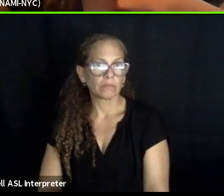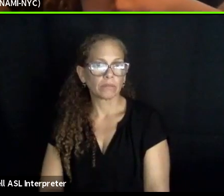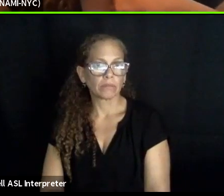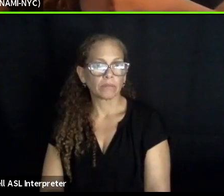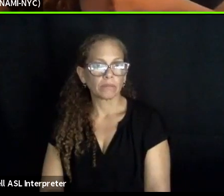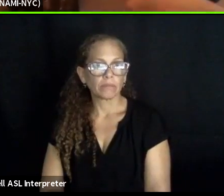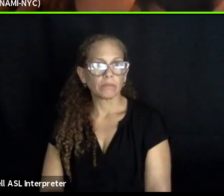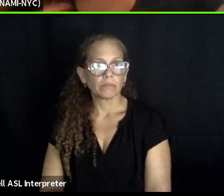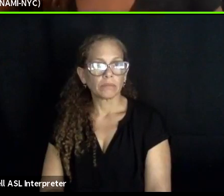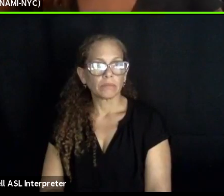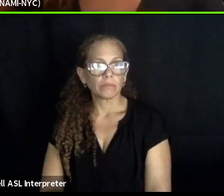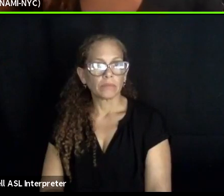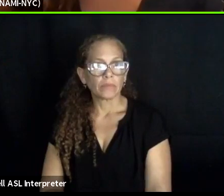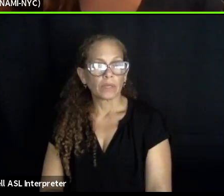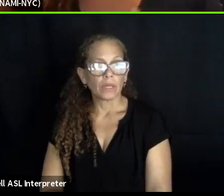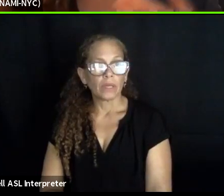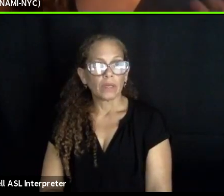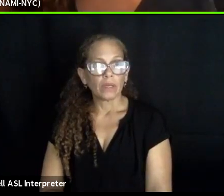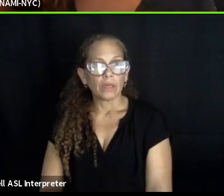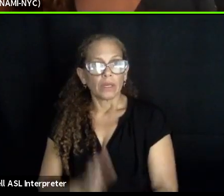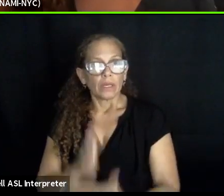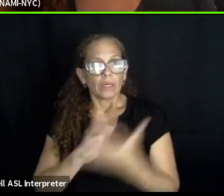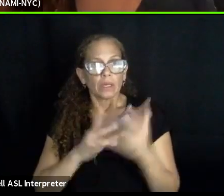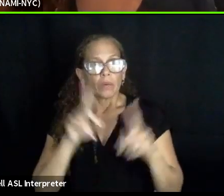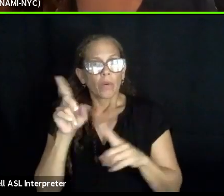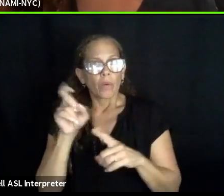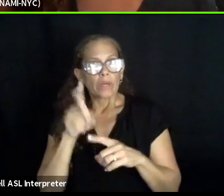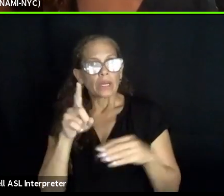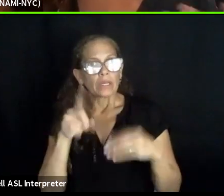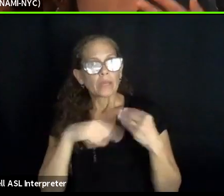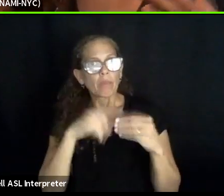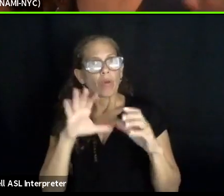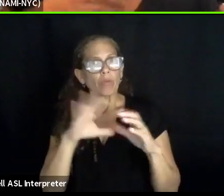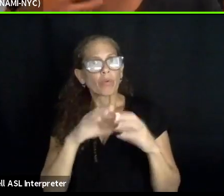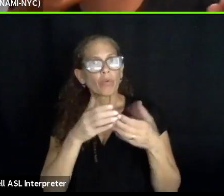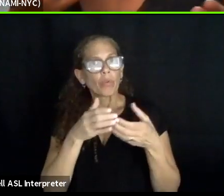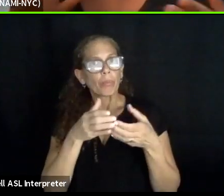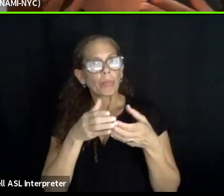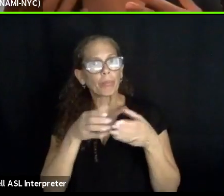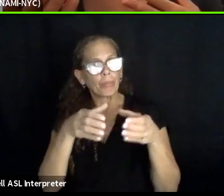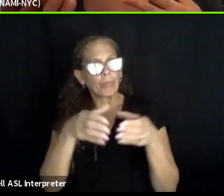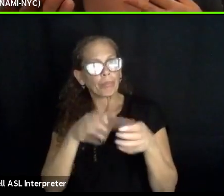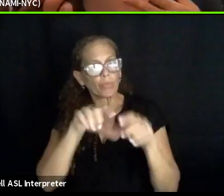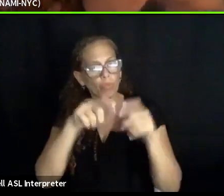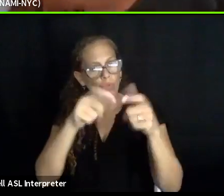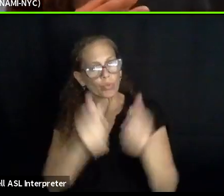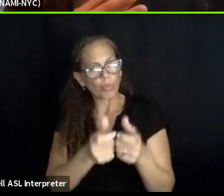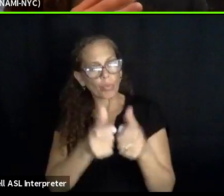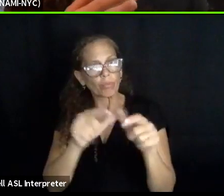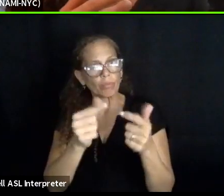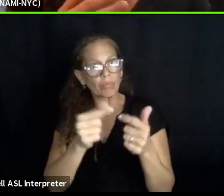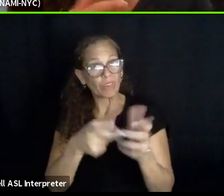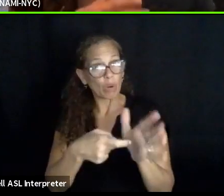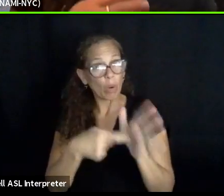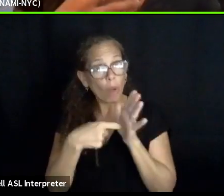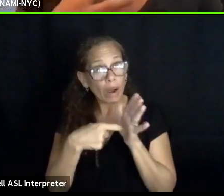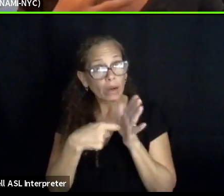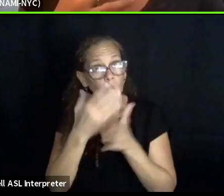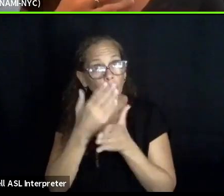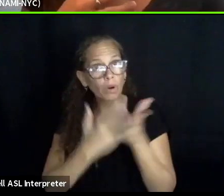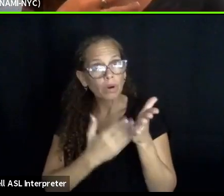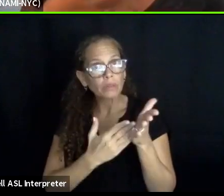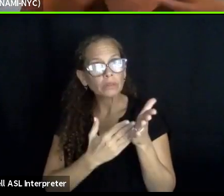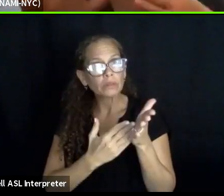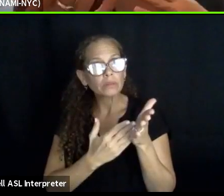Amazing. Yeah, there were some questions about the group component as well. Is that a required component if